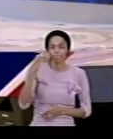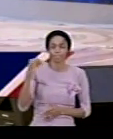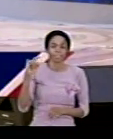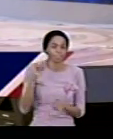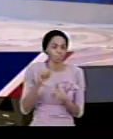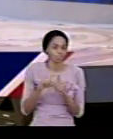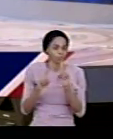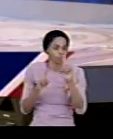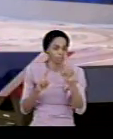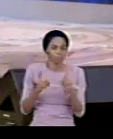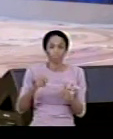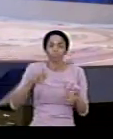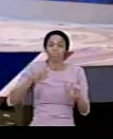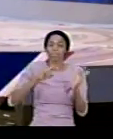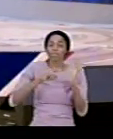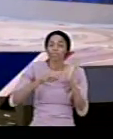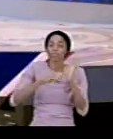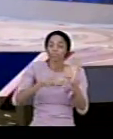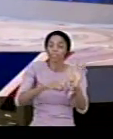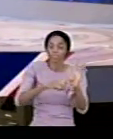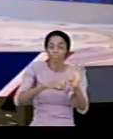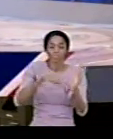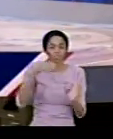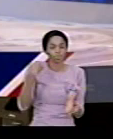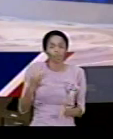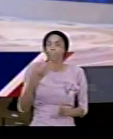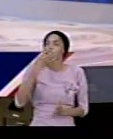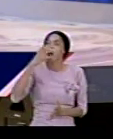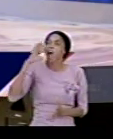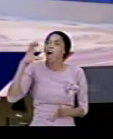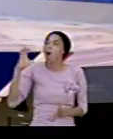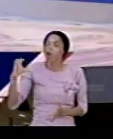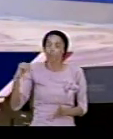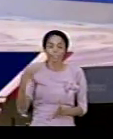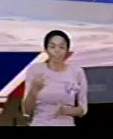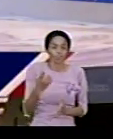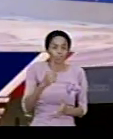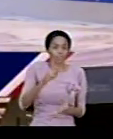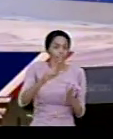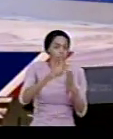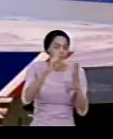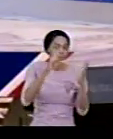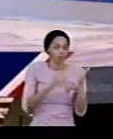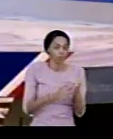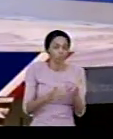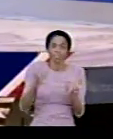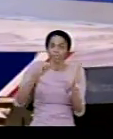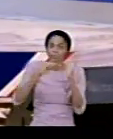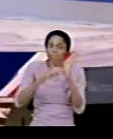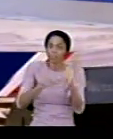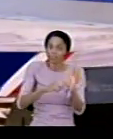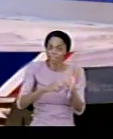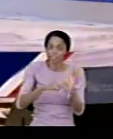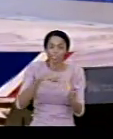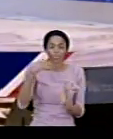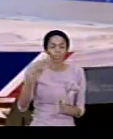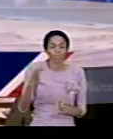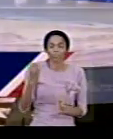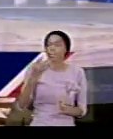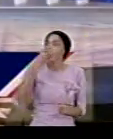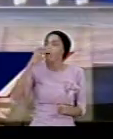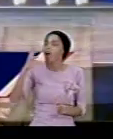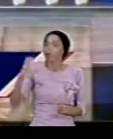one, revelation of the curse of the law. The revelation of the curse of the